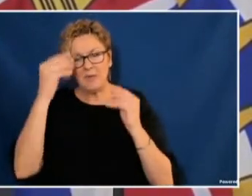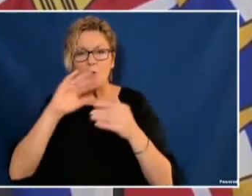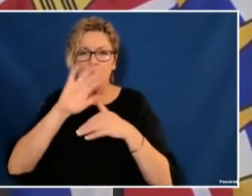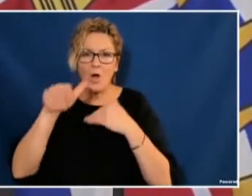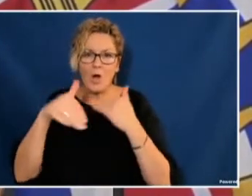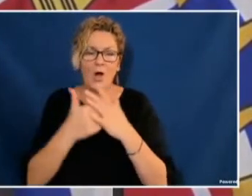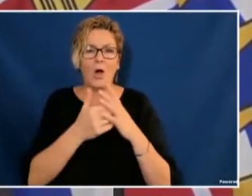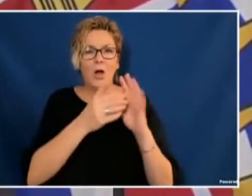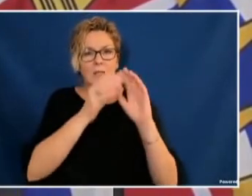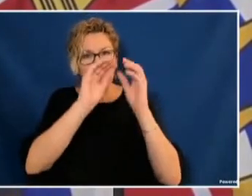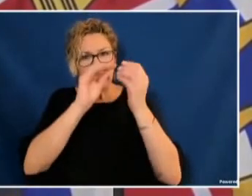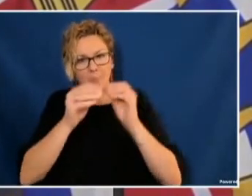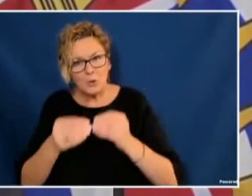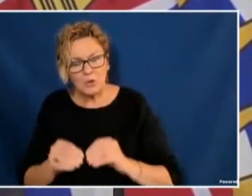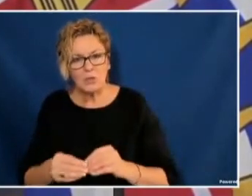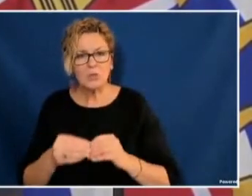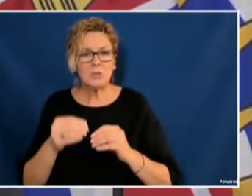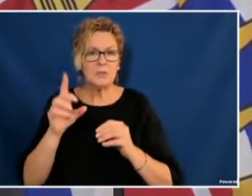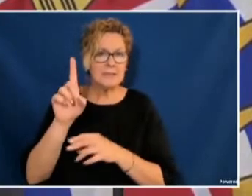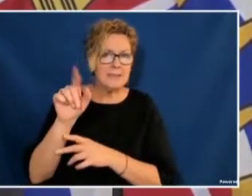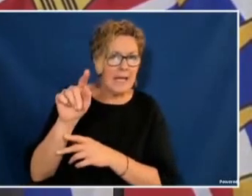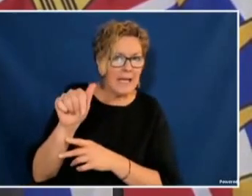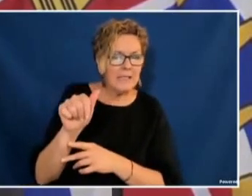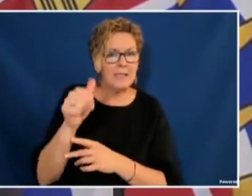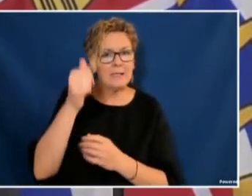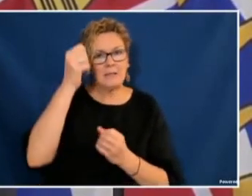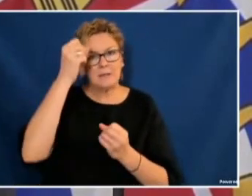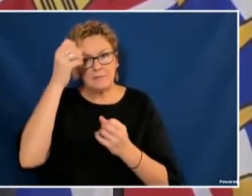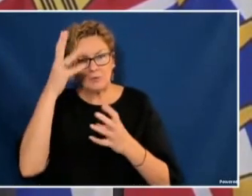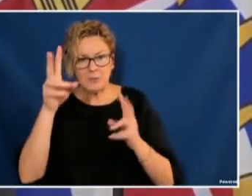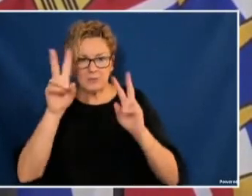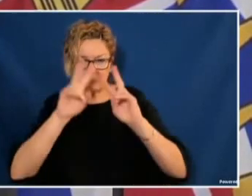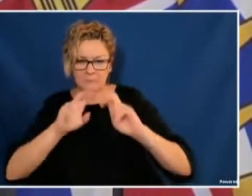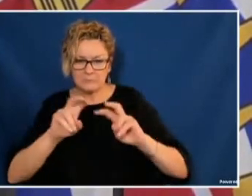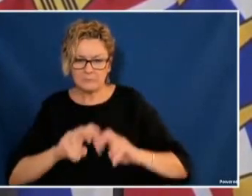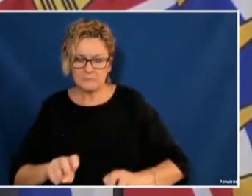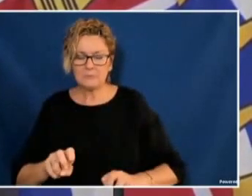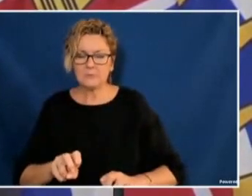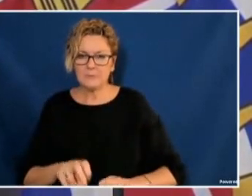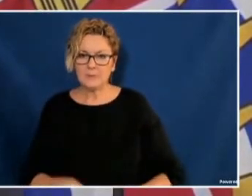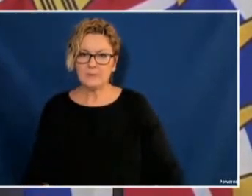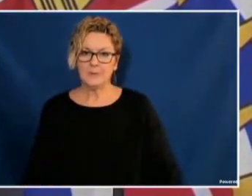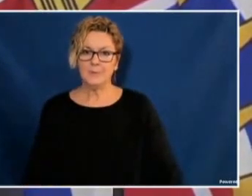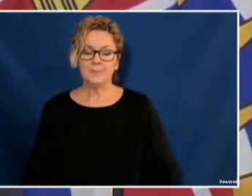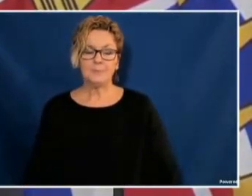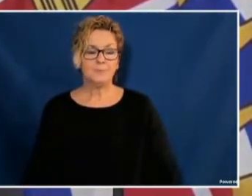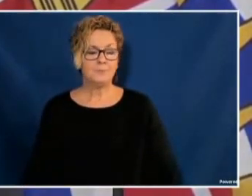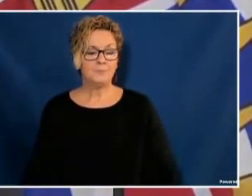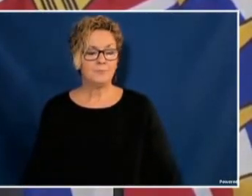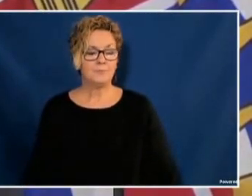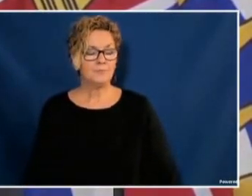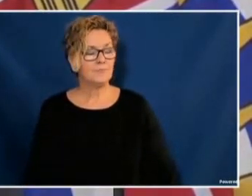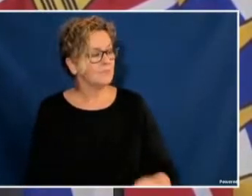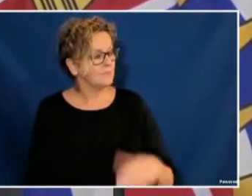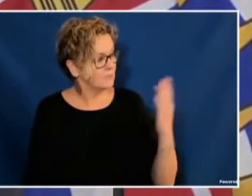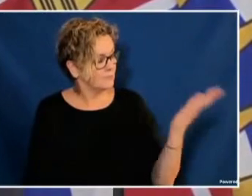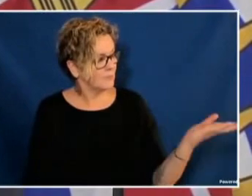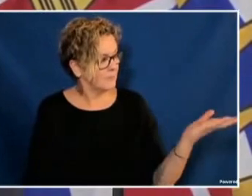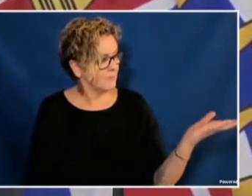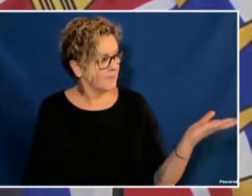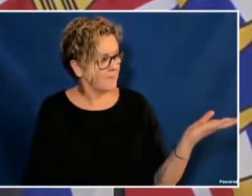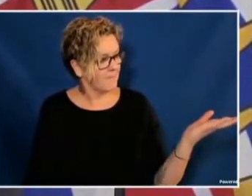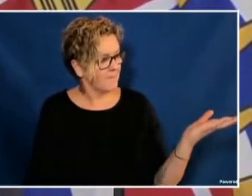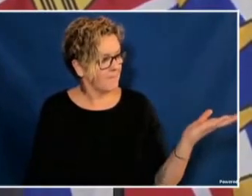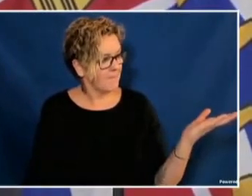mission despite having these challenges that we're dealing with in a global pandemic. So it was really speaking to the